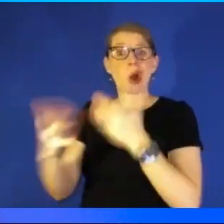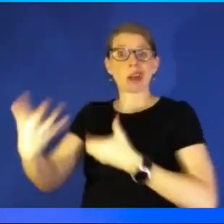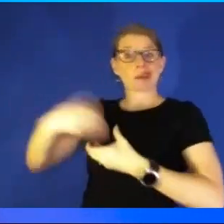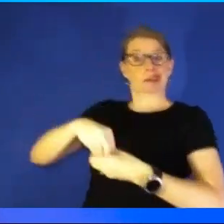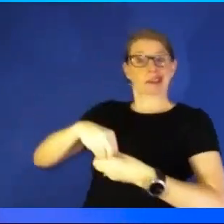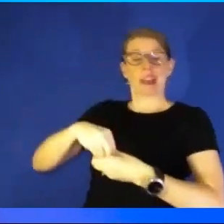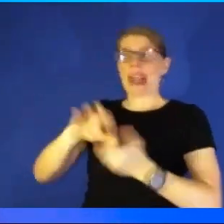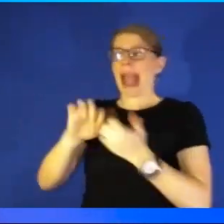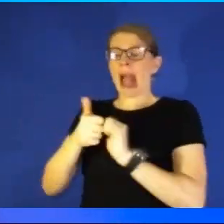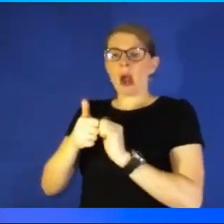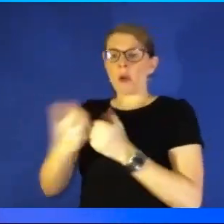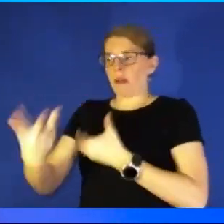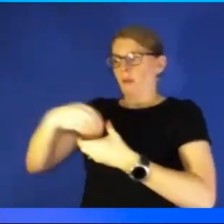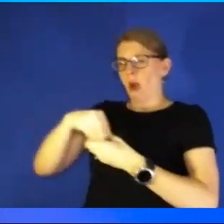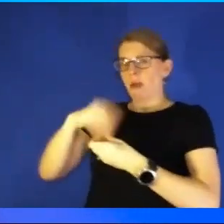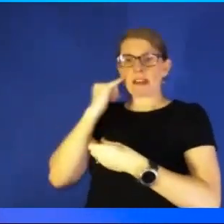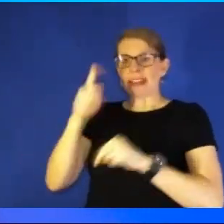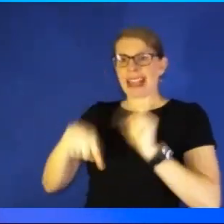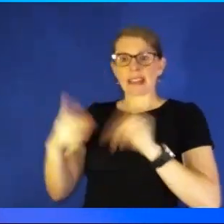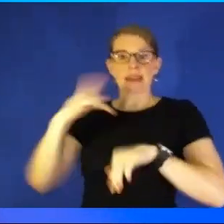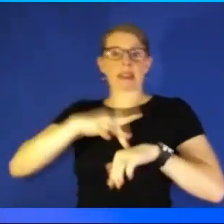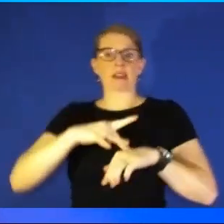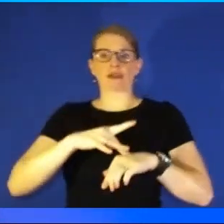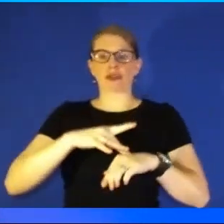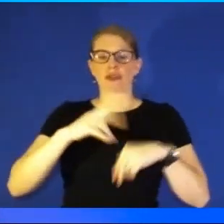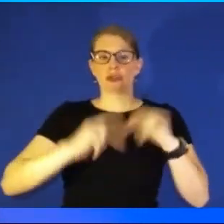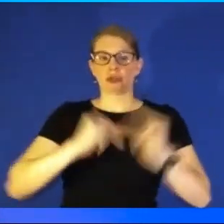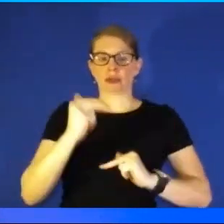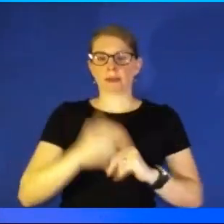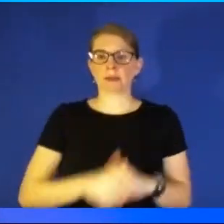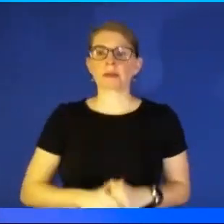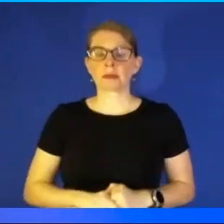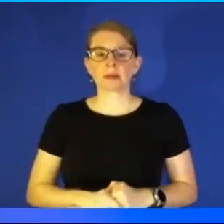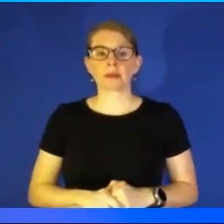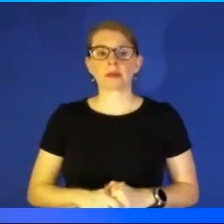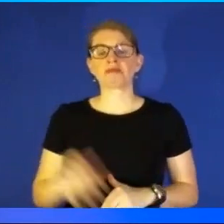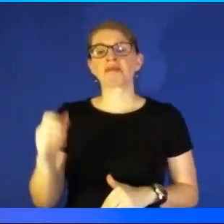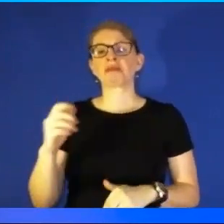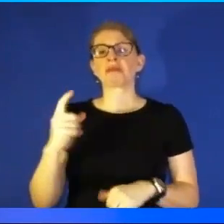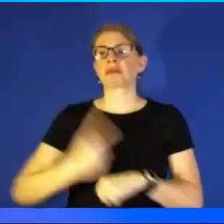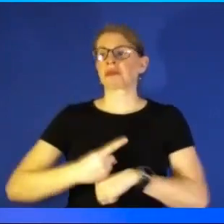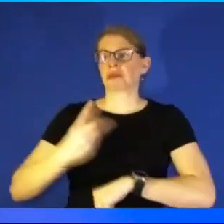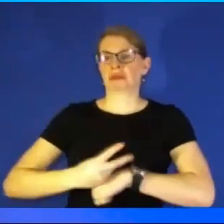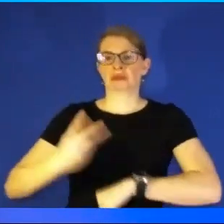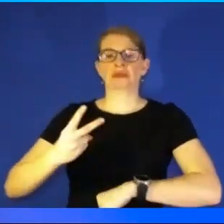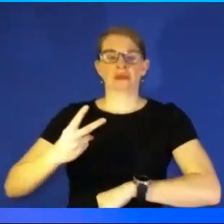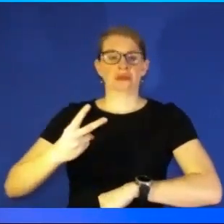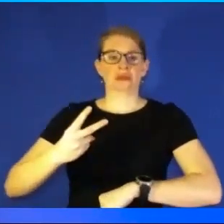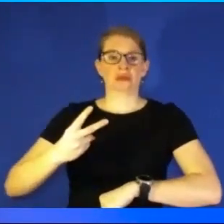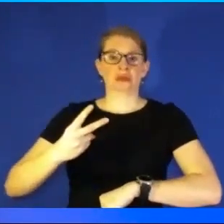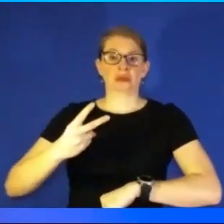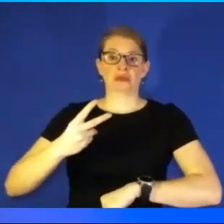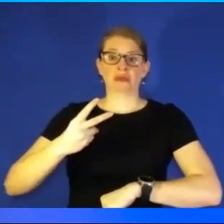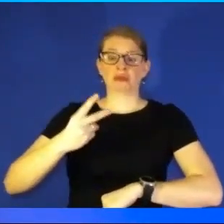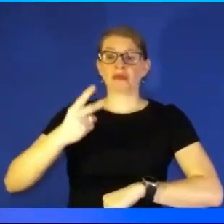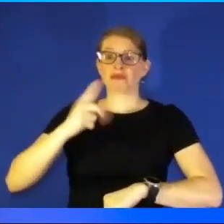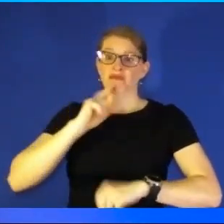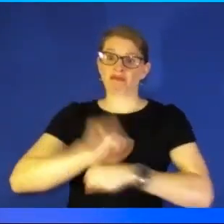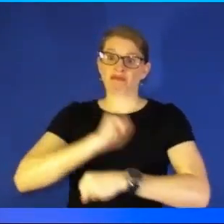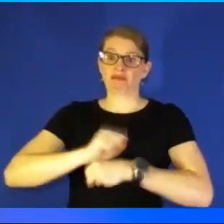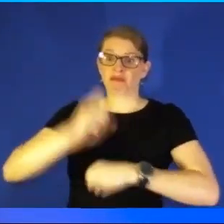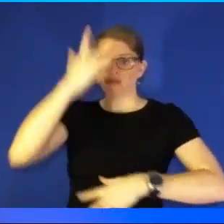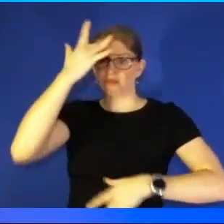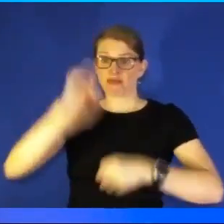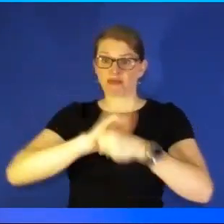involved if they couldn't be here in the building. And so within the first couple days, of really the pandemic being pretty significant here at the